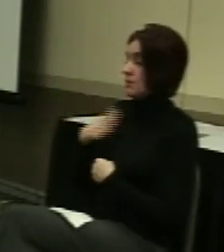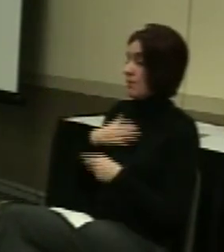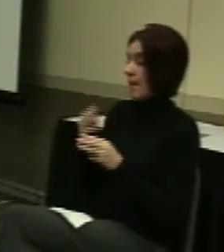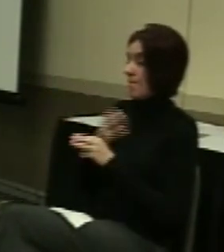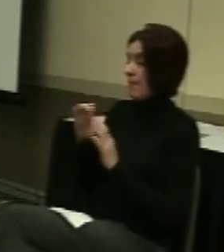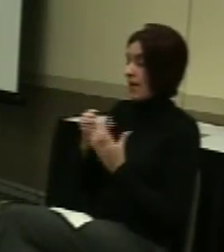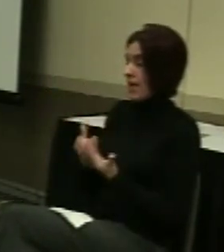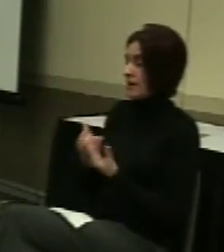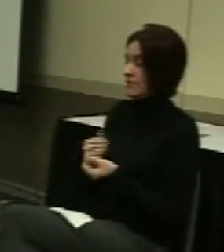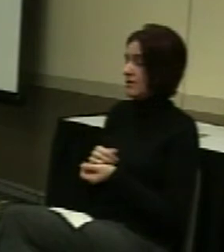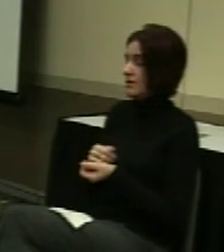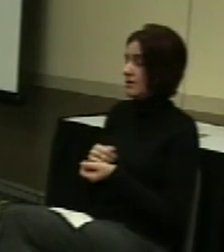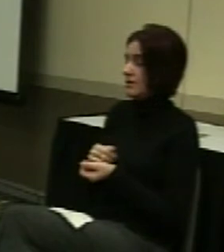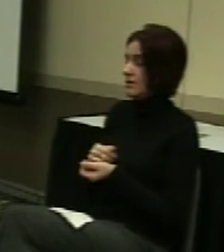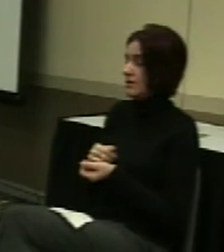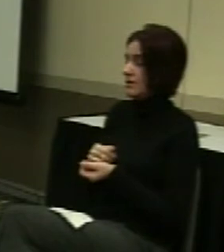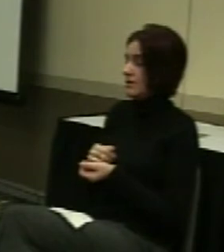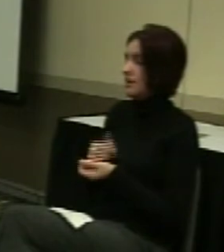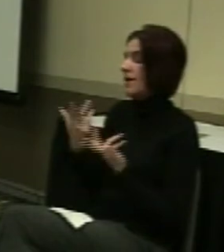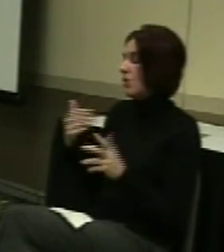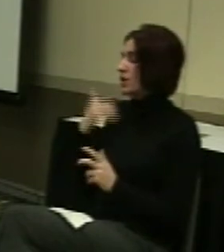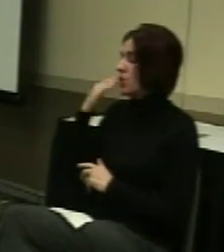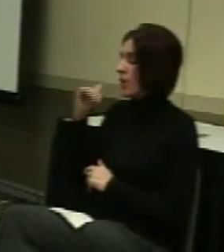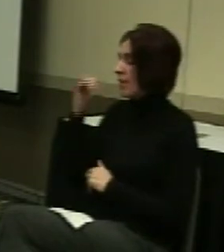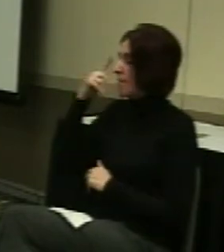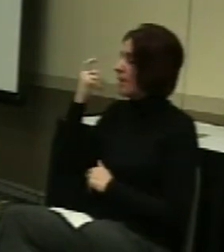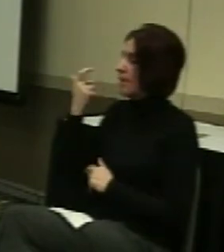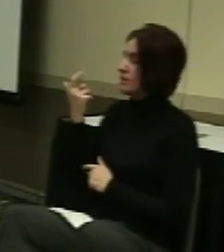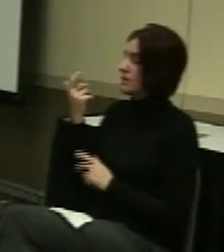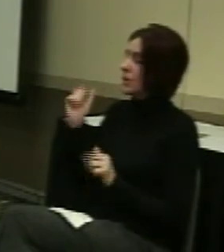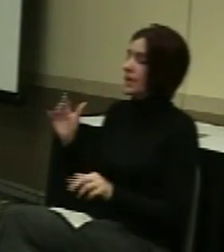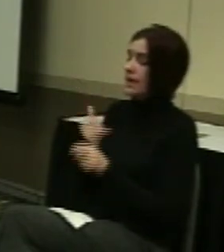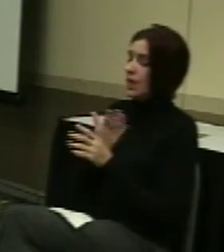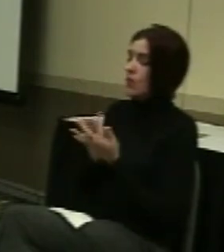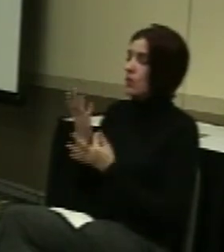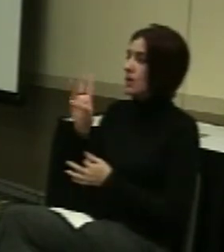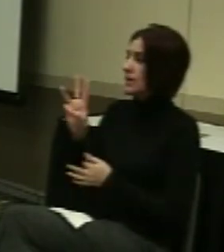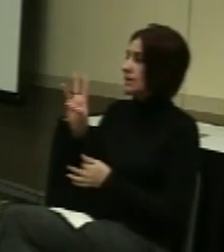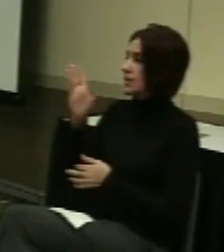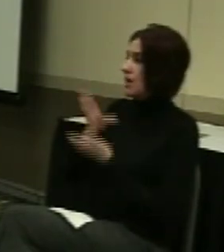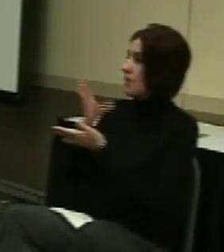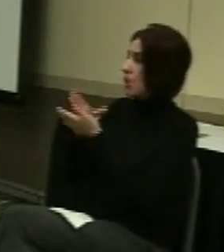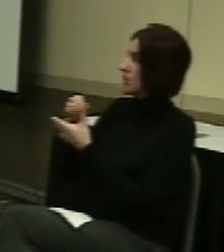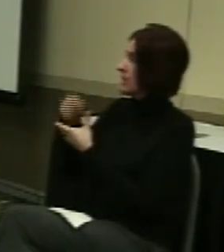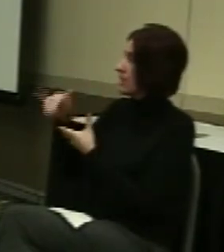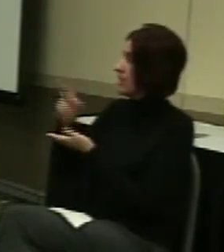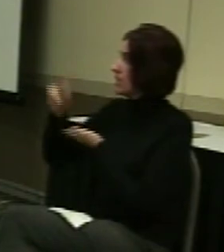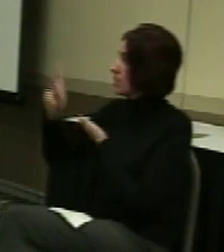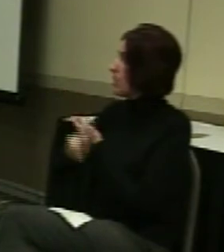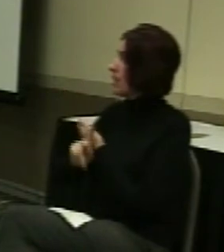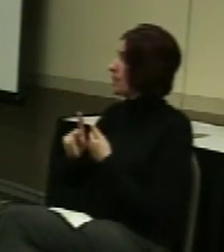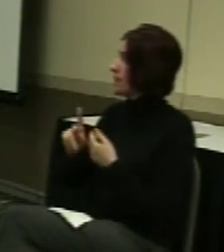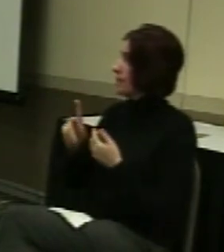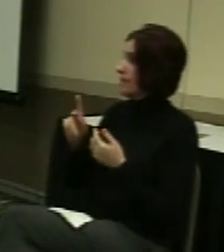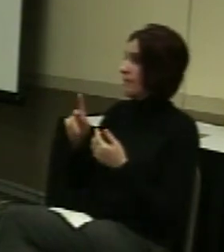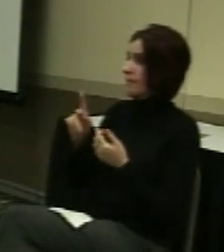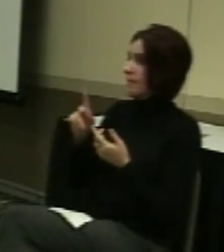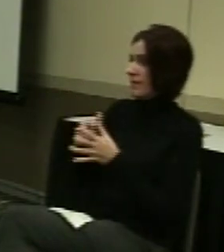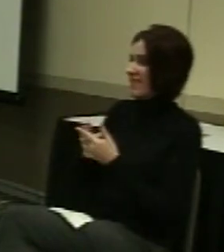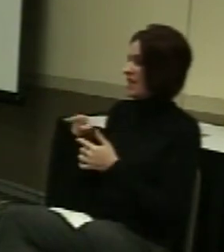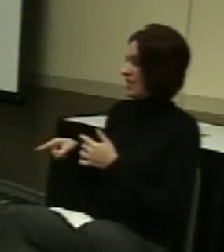know that because, we can get through, say, 6 parts in this program and they are still at number